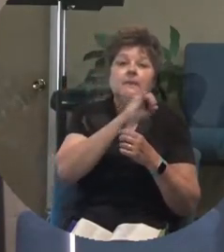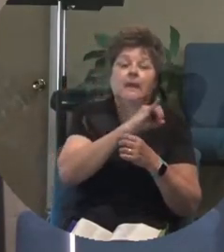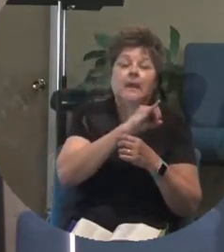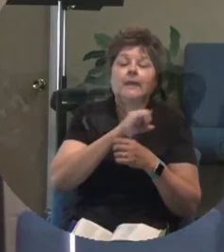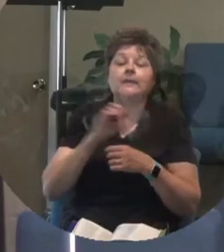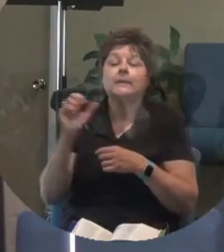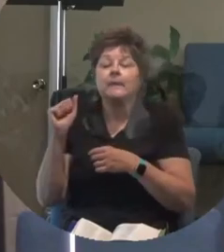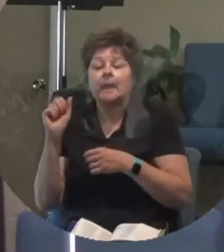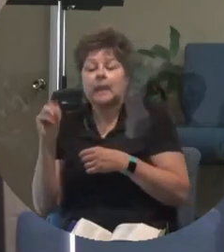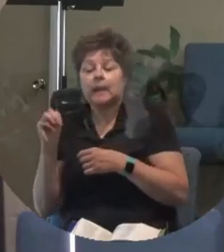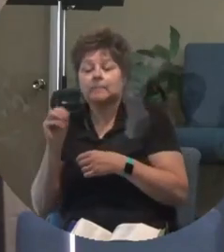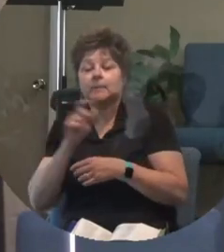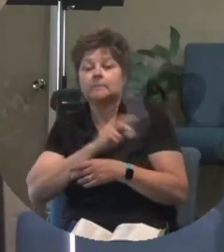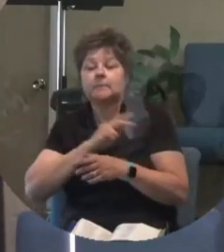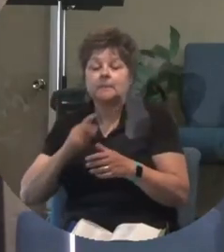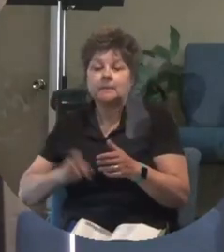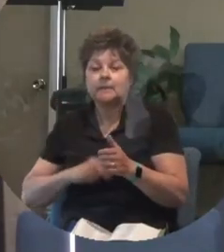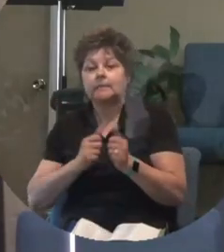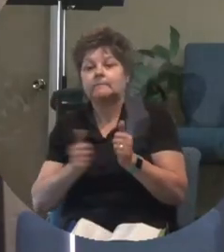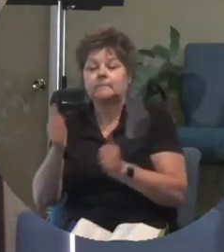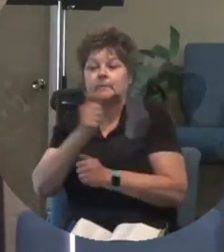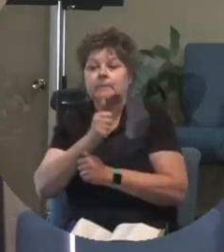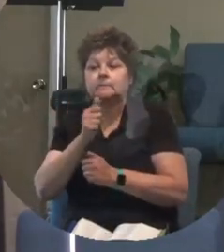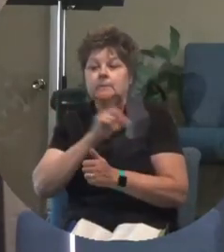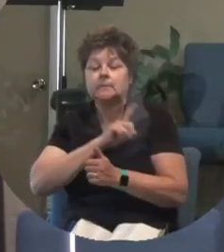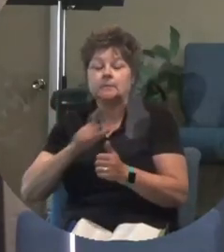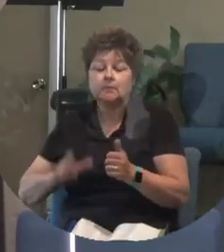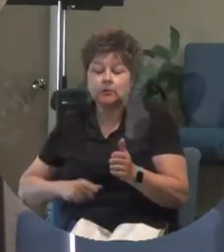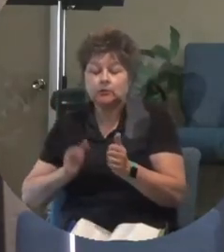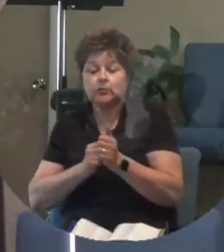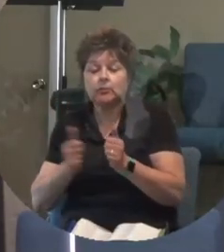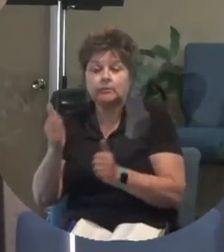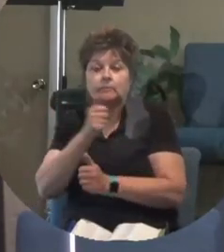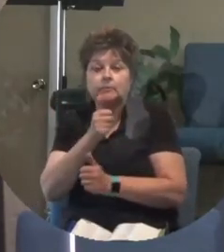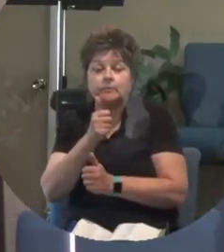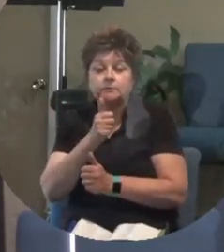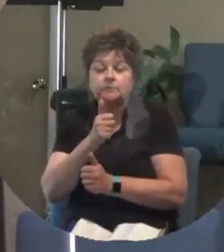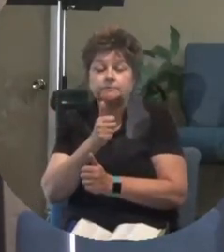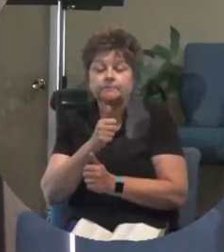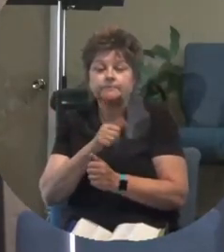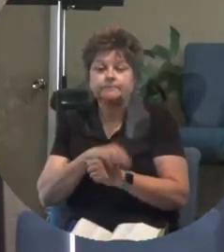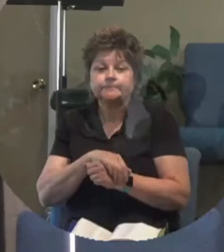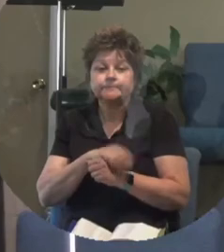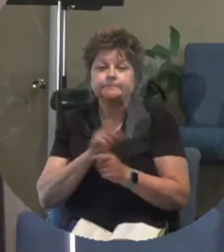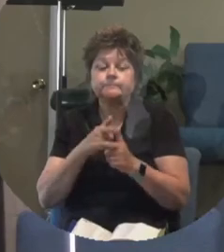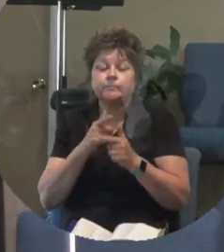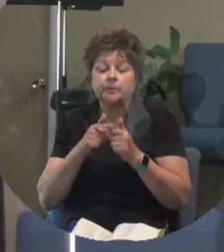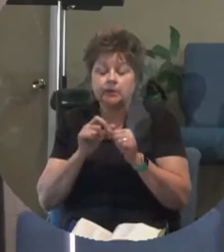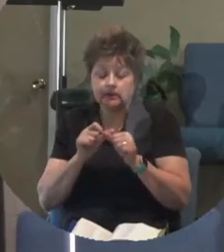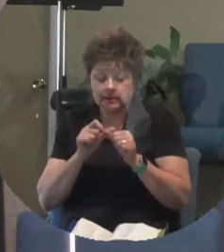of all kings and the Lord of all lords. And then he goes on and he says this.